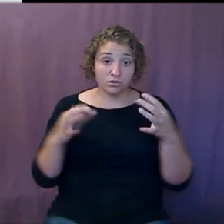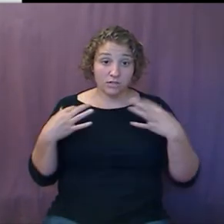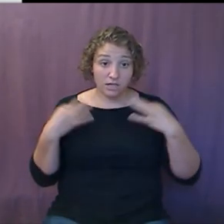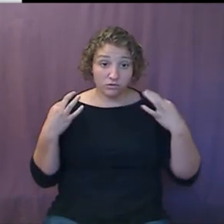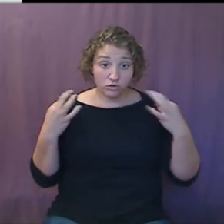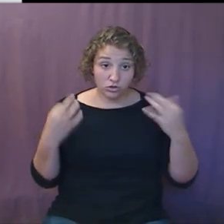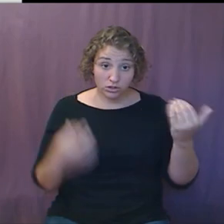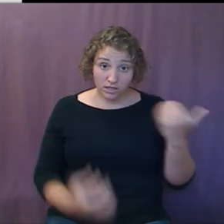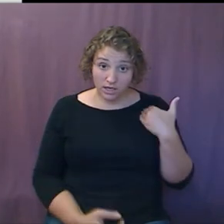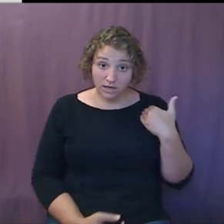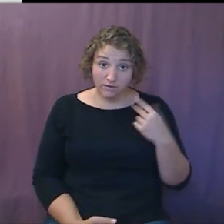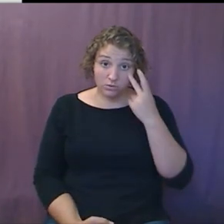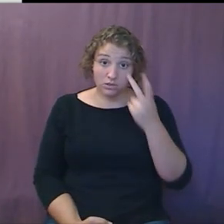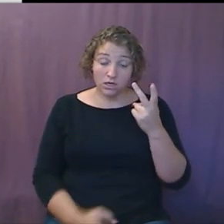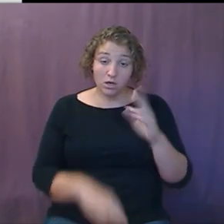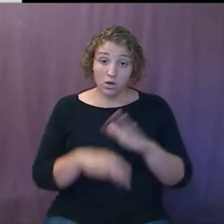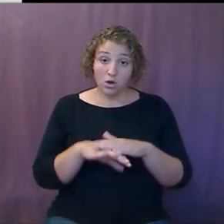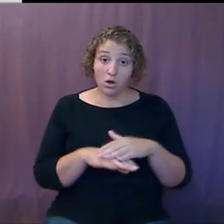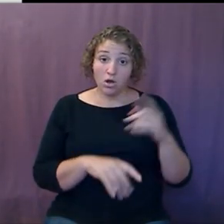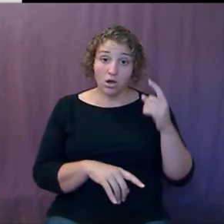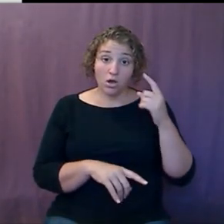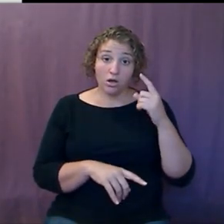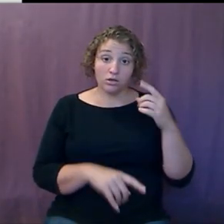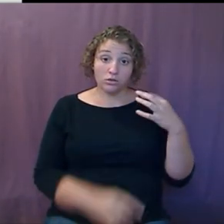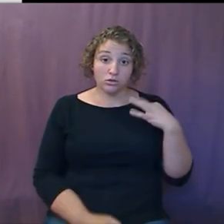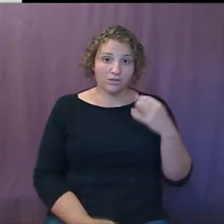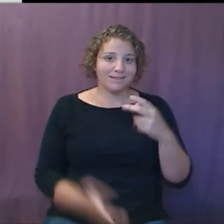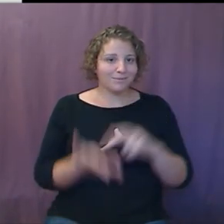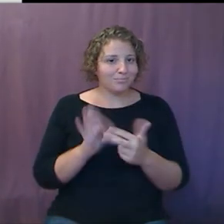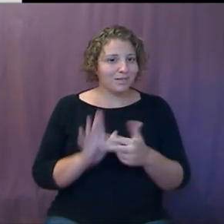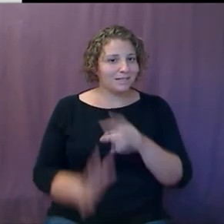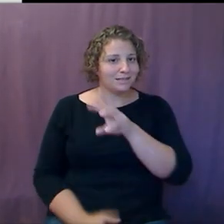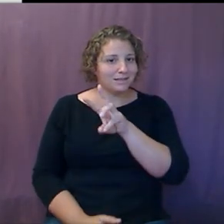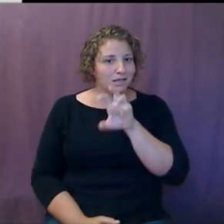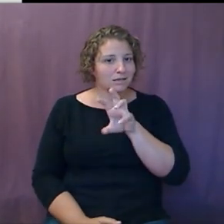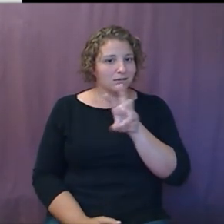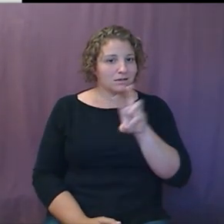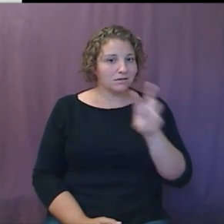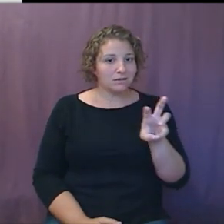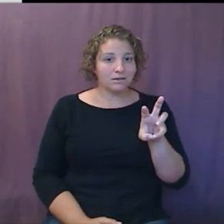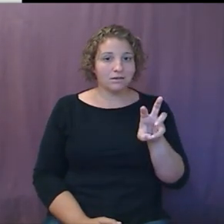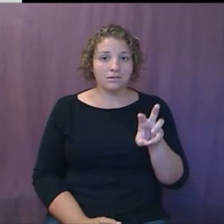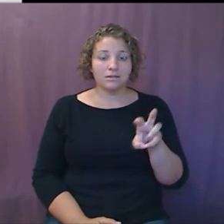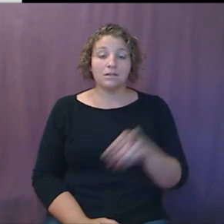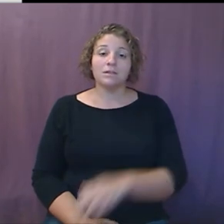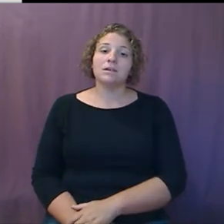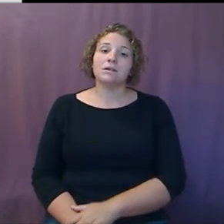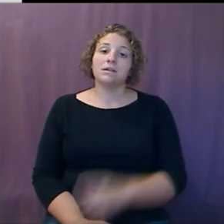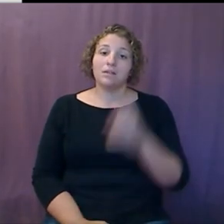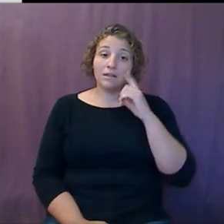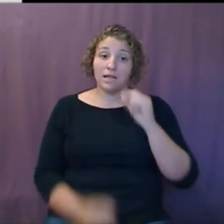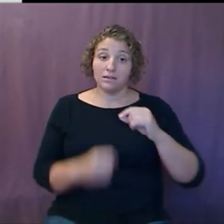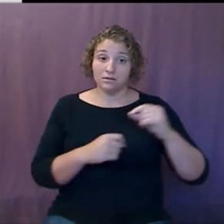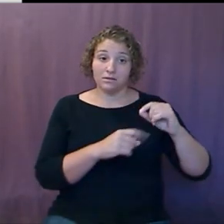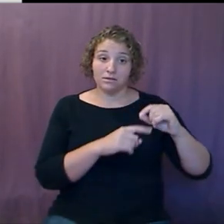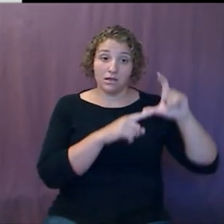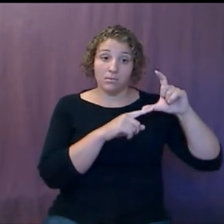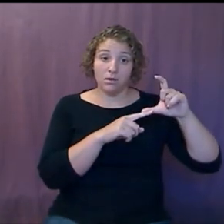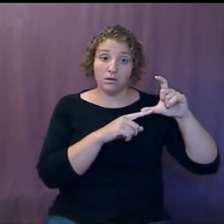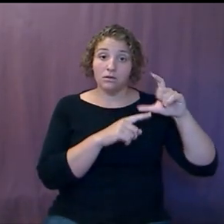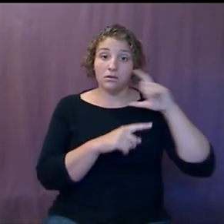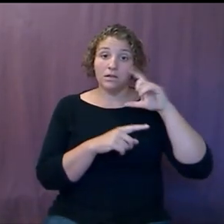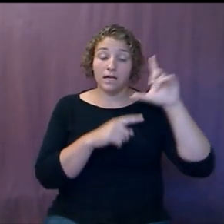t-shirts if you see this on a t-shirt this is 666 chi psi sigma that's the uppercase in case you want to keep an